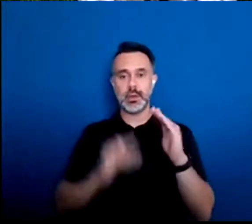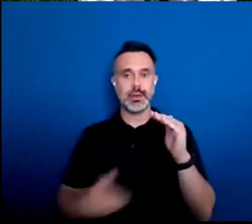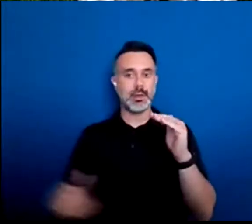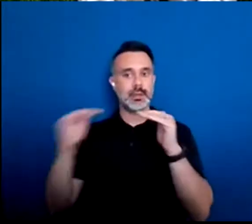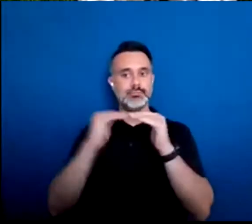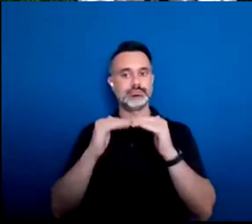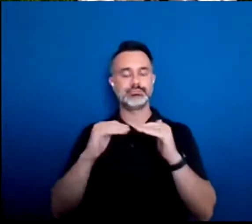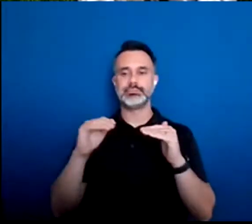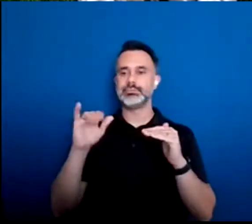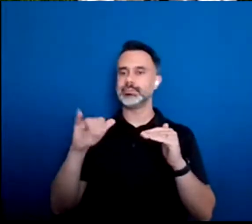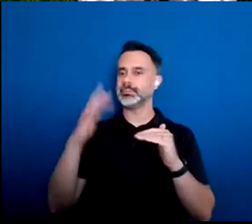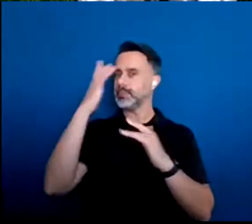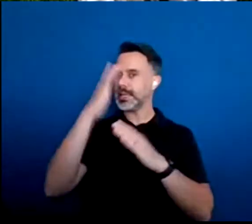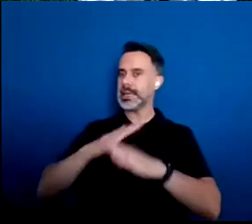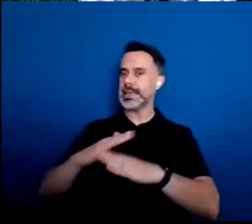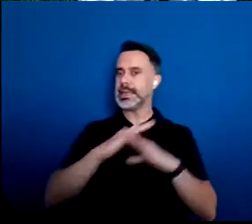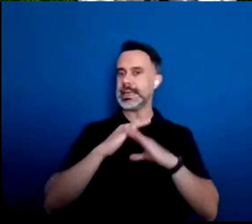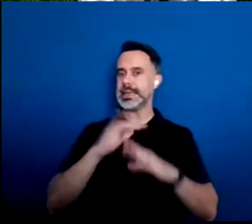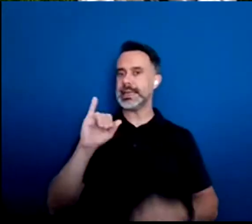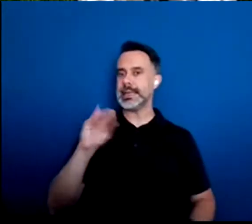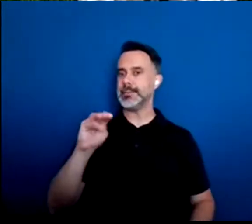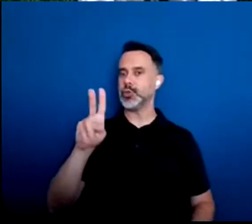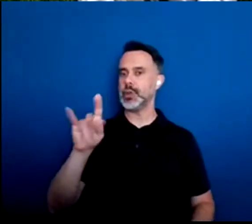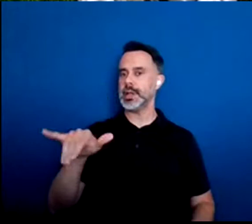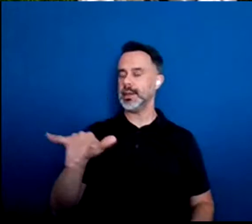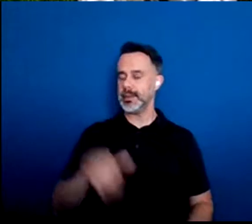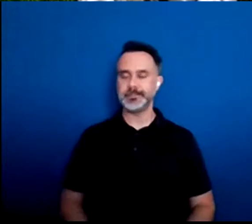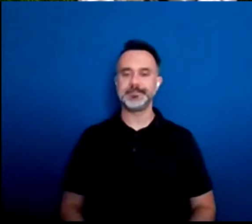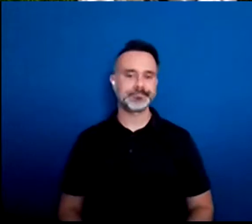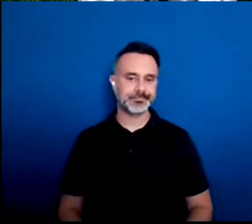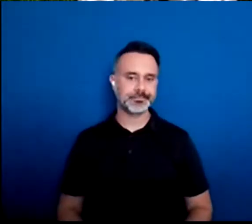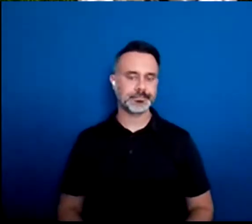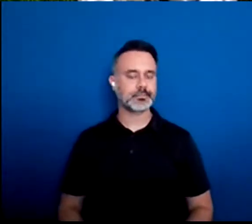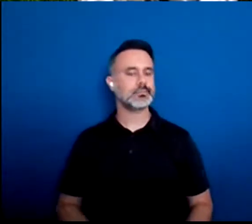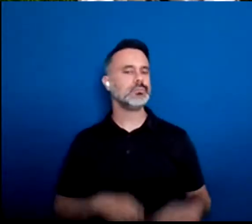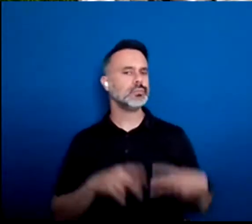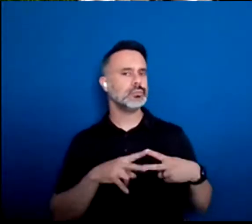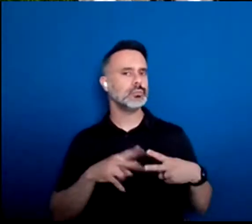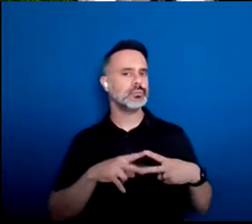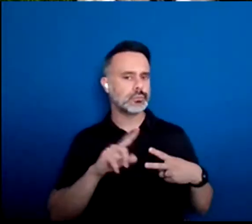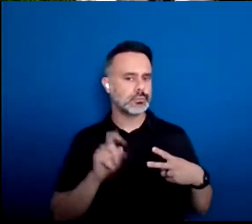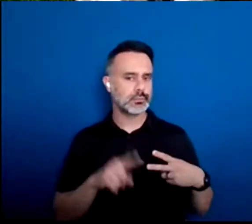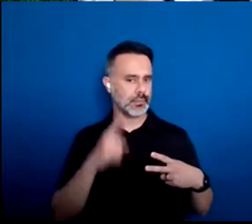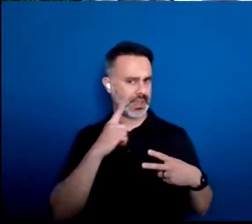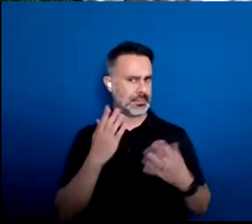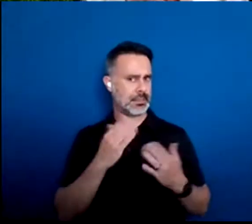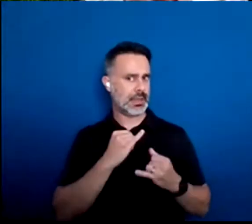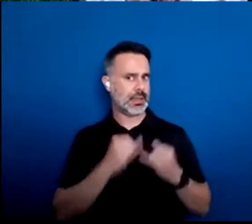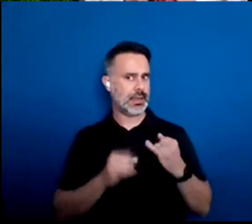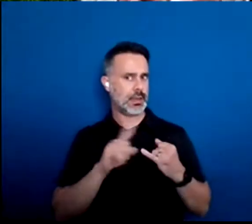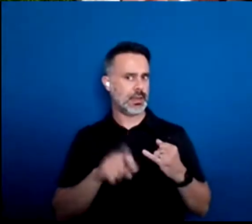Got it. Thank you. So, those two questions, and then this is, I think, the last question about June